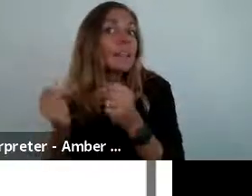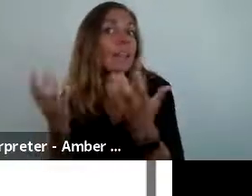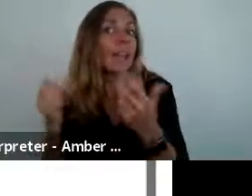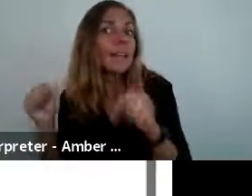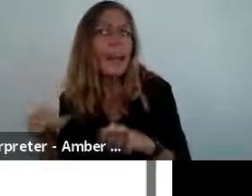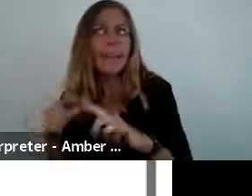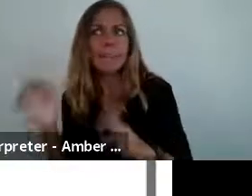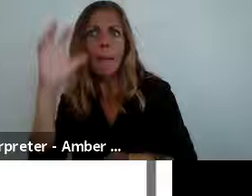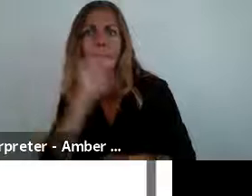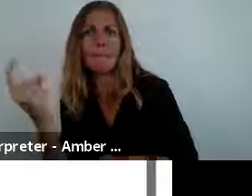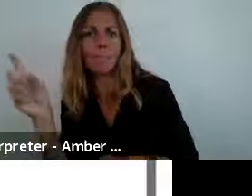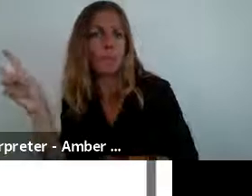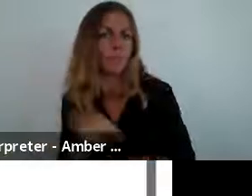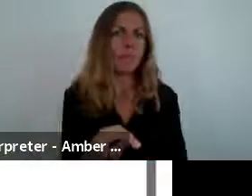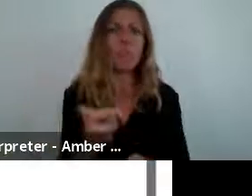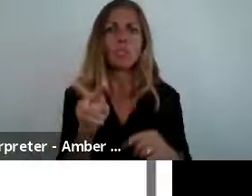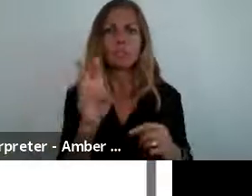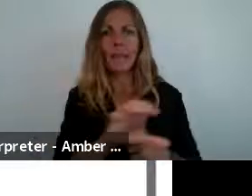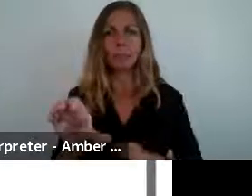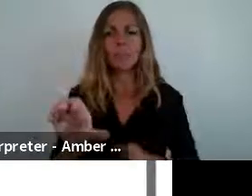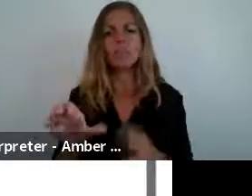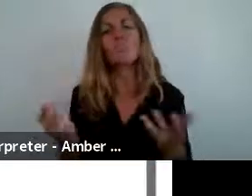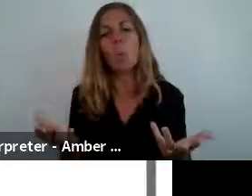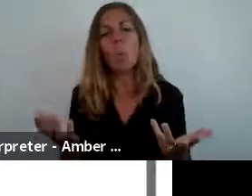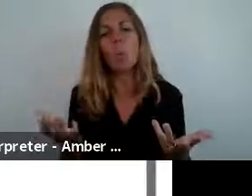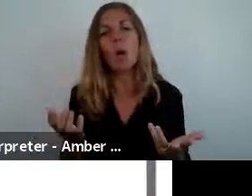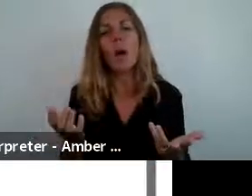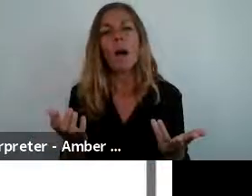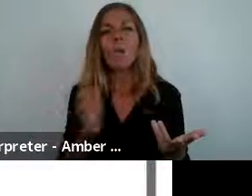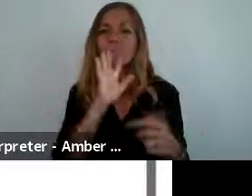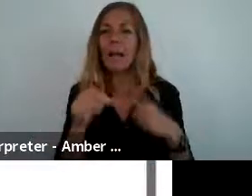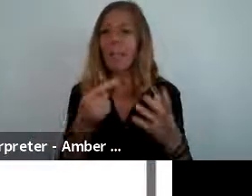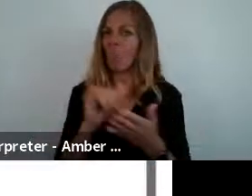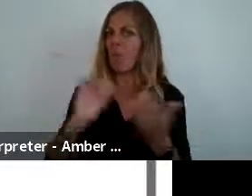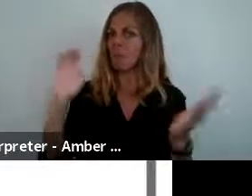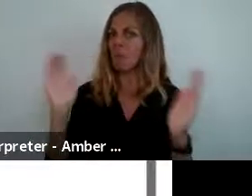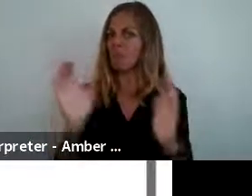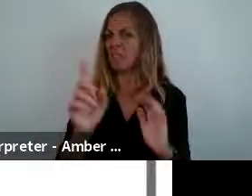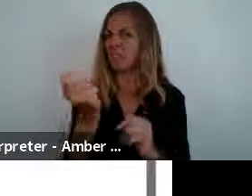miss something, to look at the automated captions. Okay, so we'll talk about the comparison between the two.